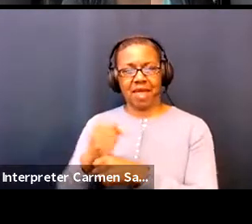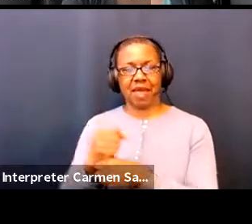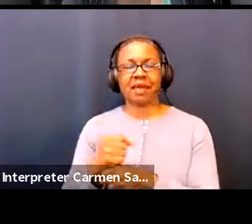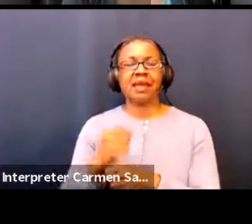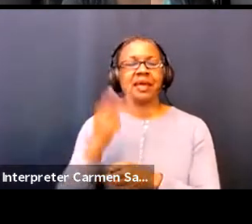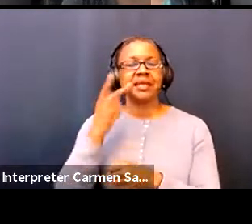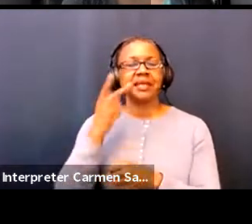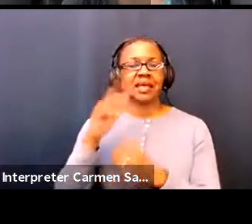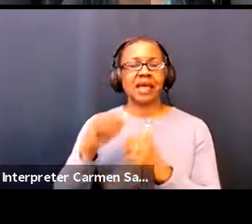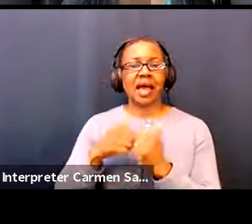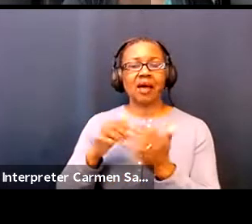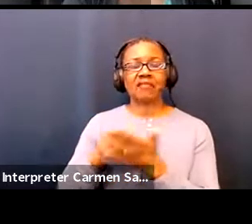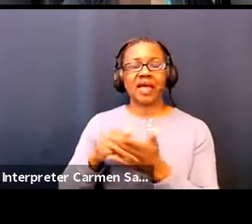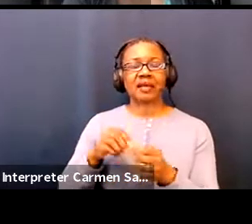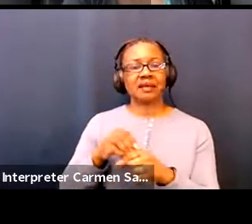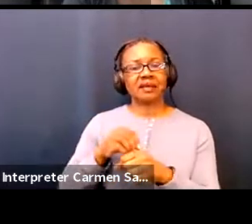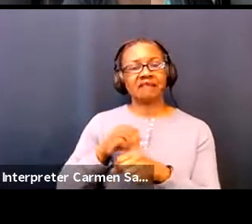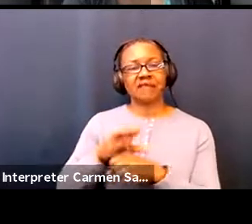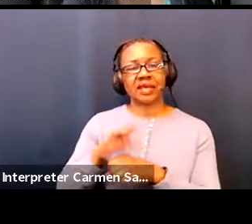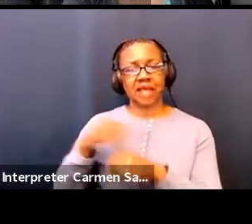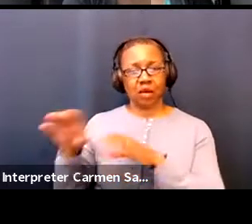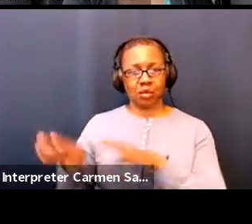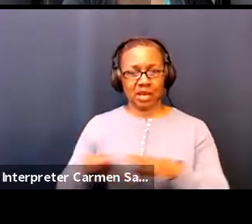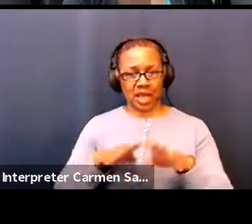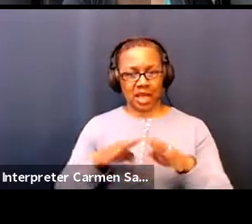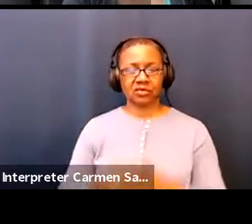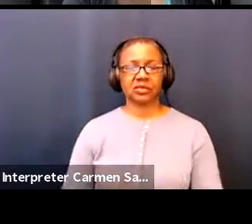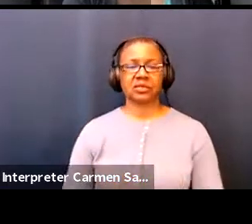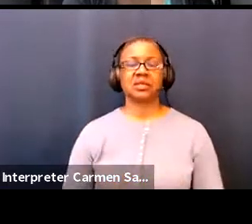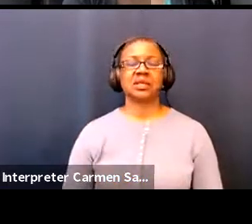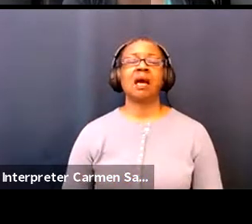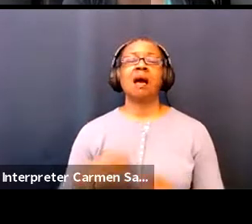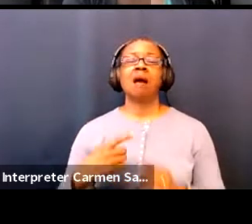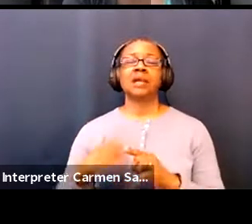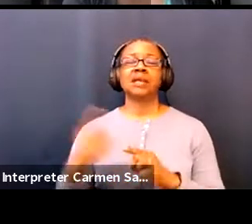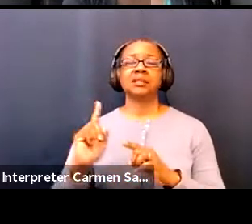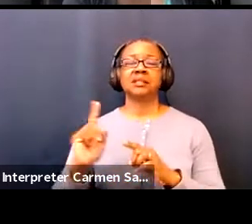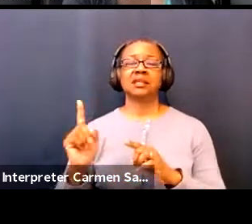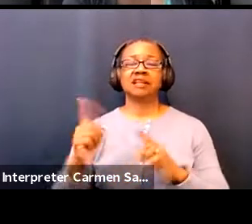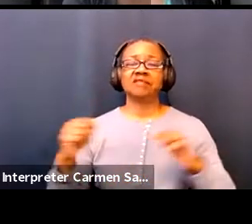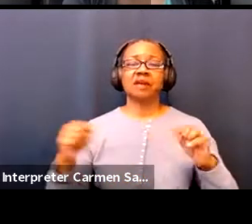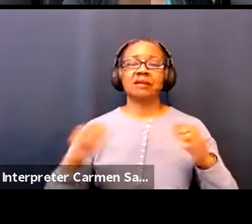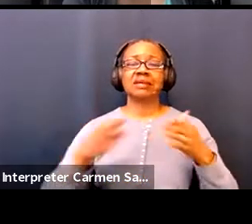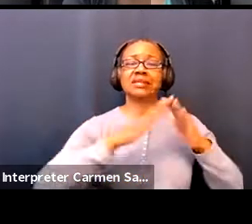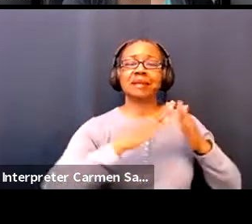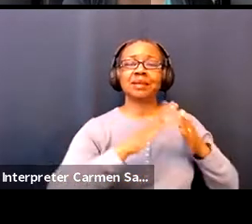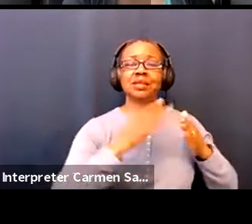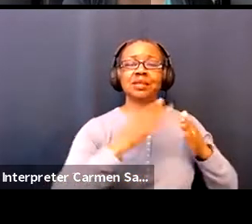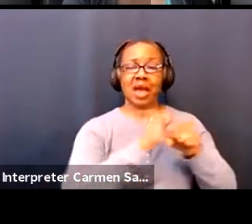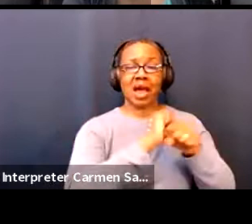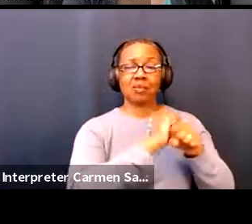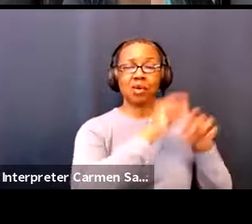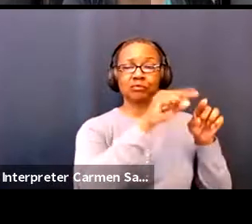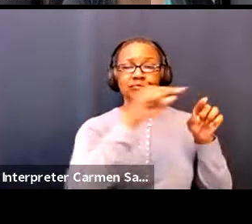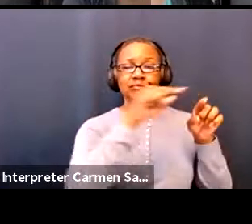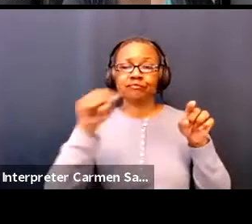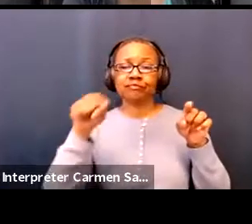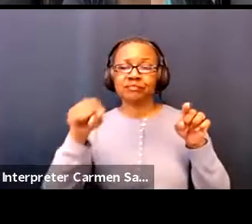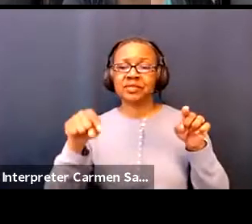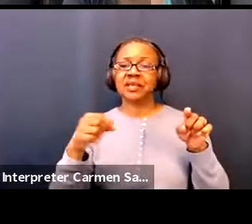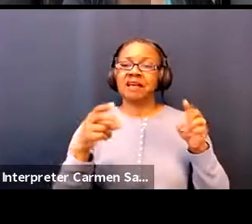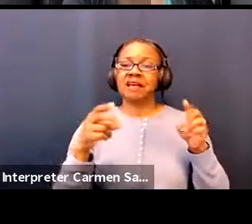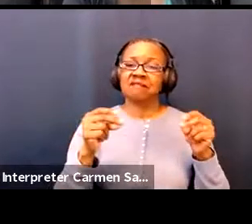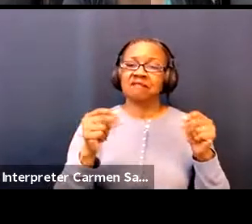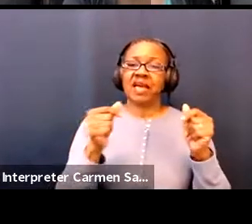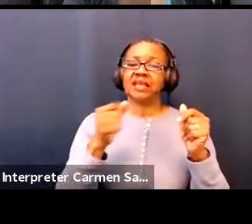the role that it has in a lot of our behaviors. And in many of the neighborhoods that I worked in, fast food